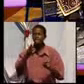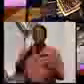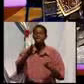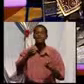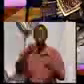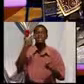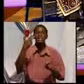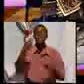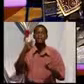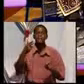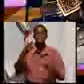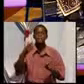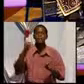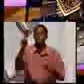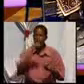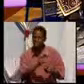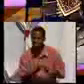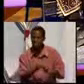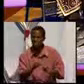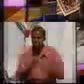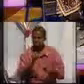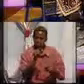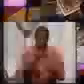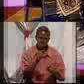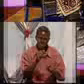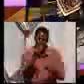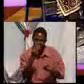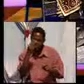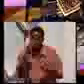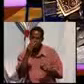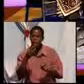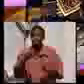48% of those who have at least gone to school, 3%